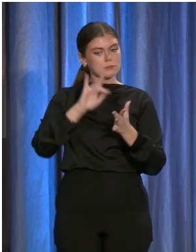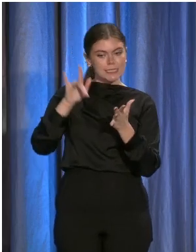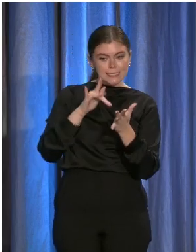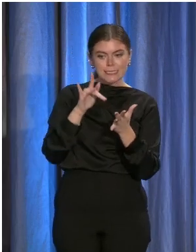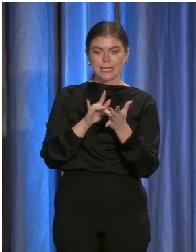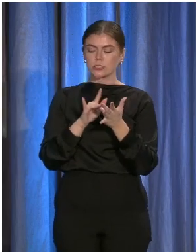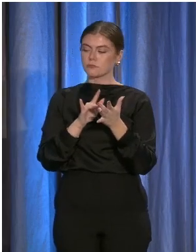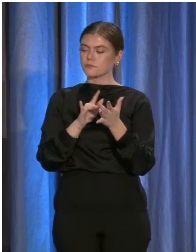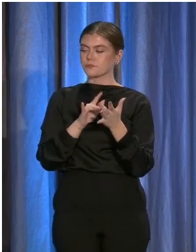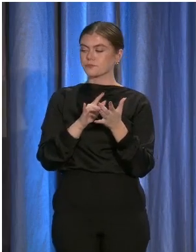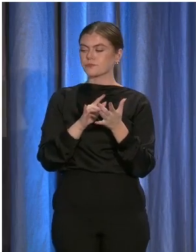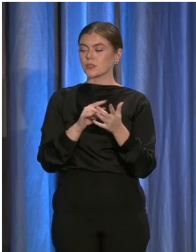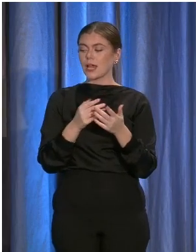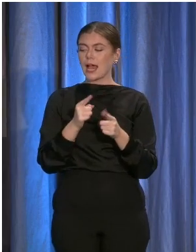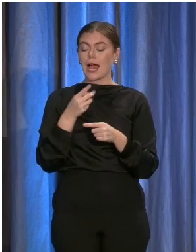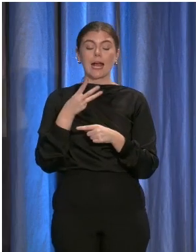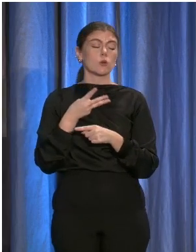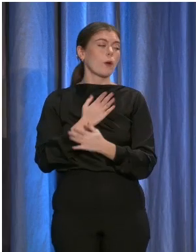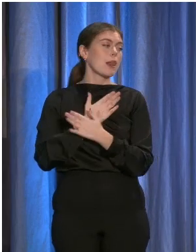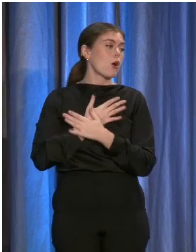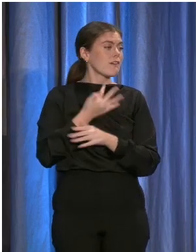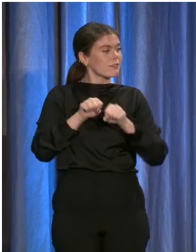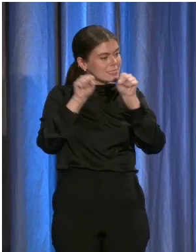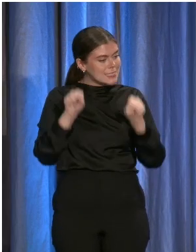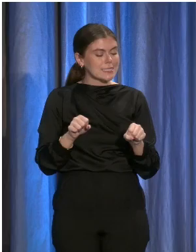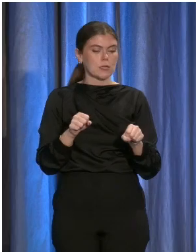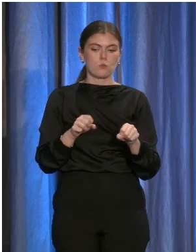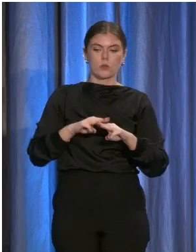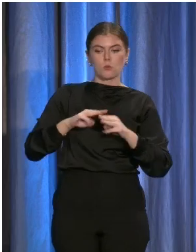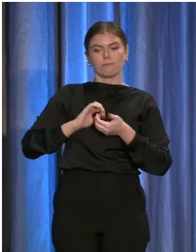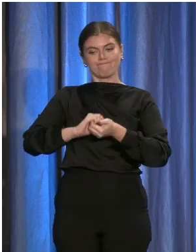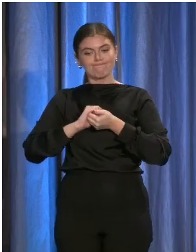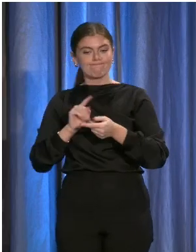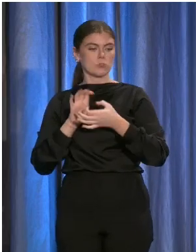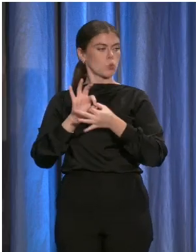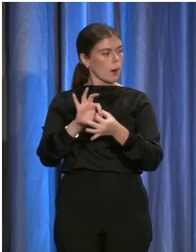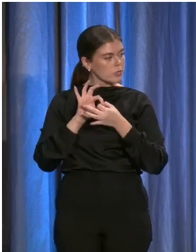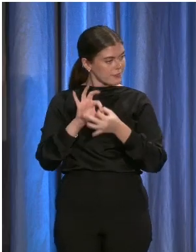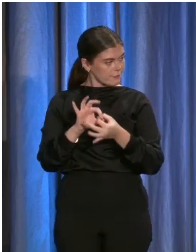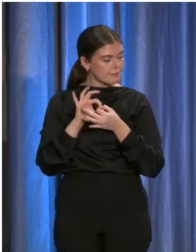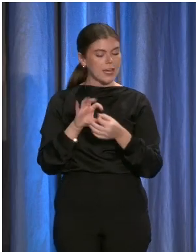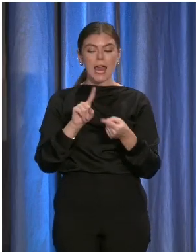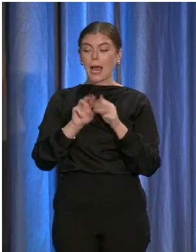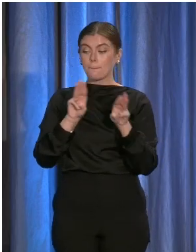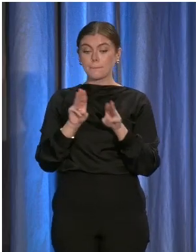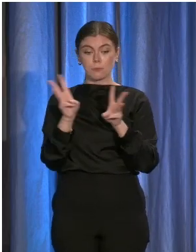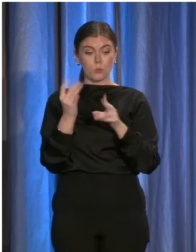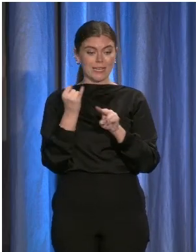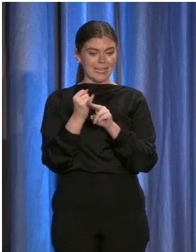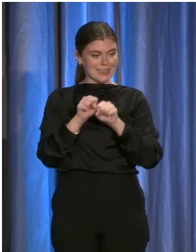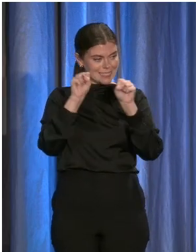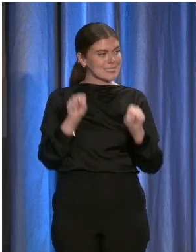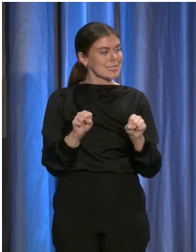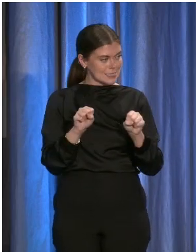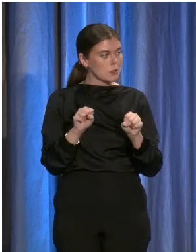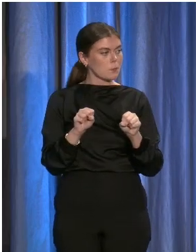centre, and they'd love it if the system was more collegiate and cooperative, and people in the system spoke